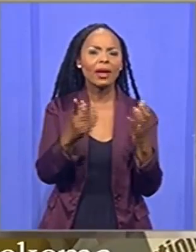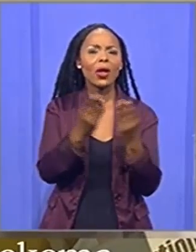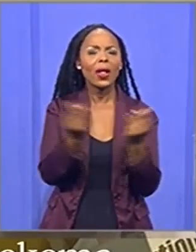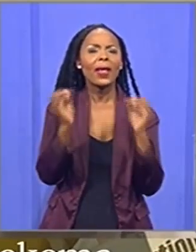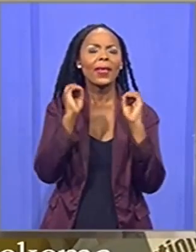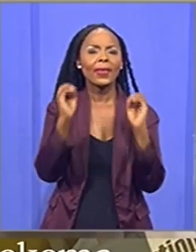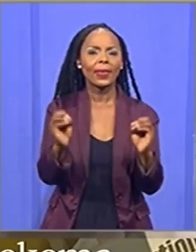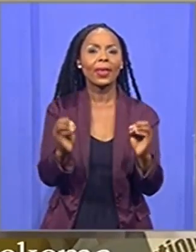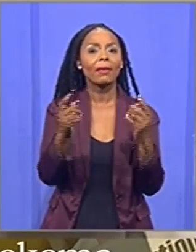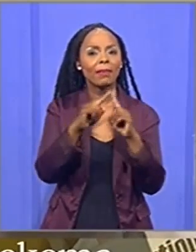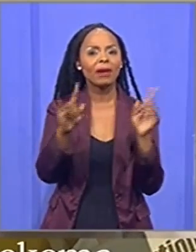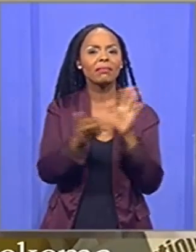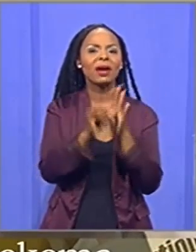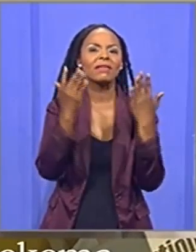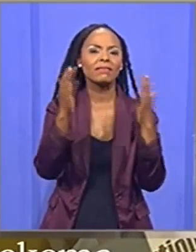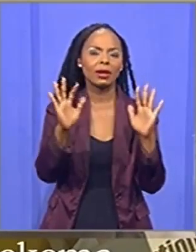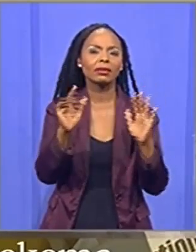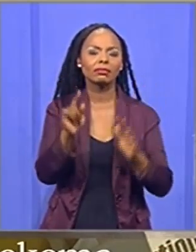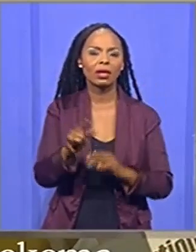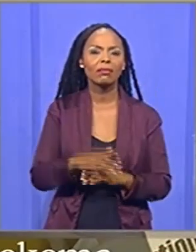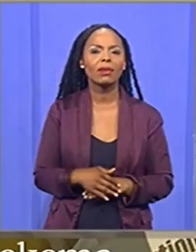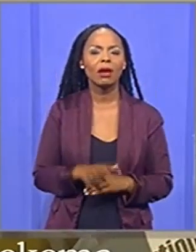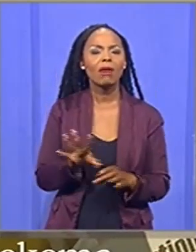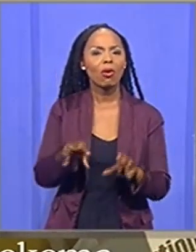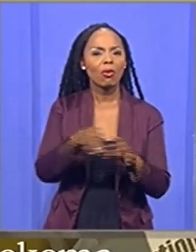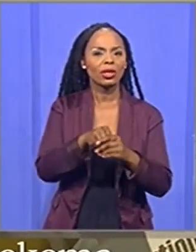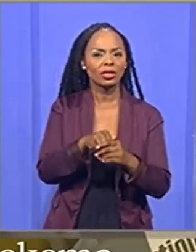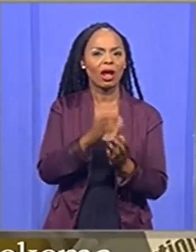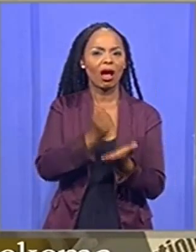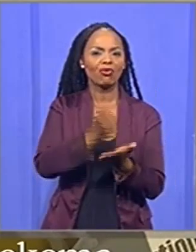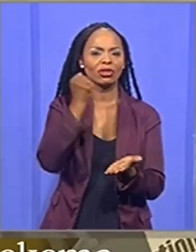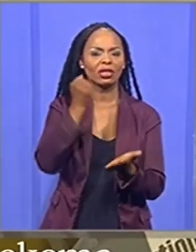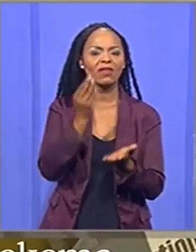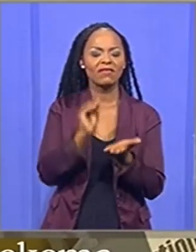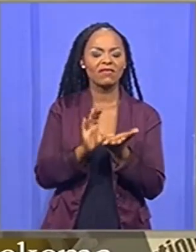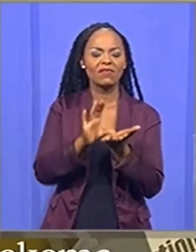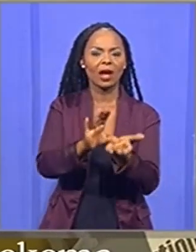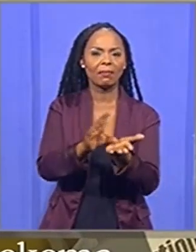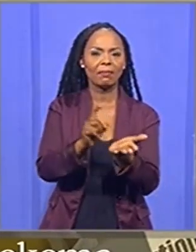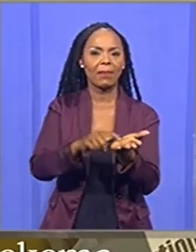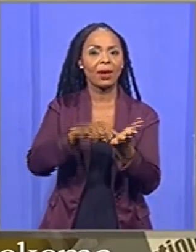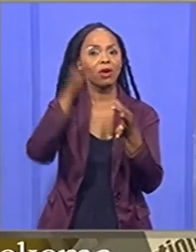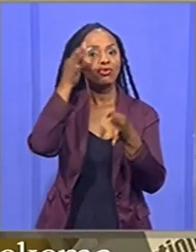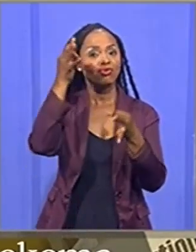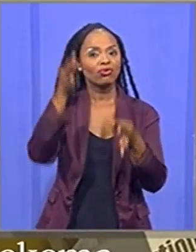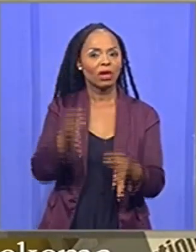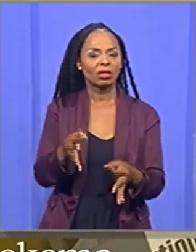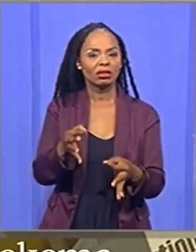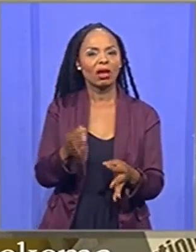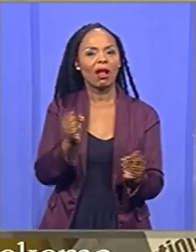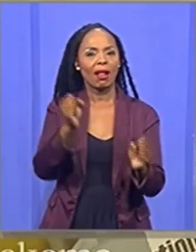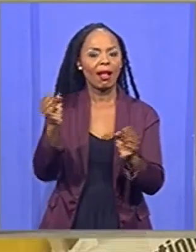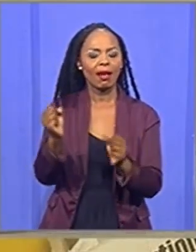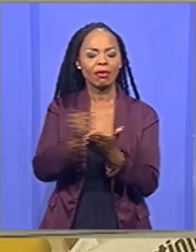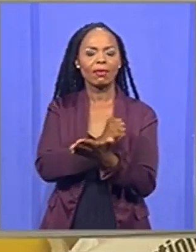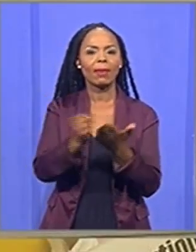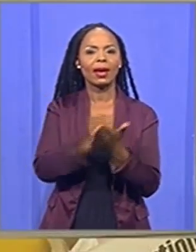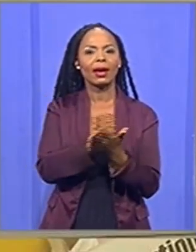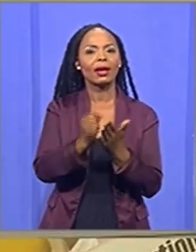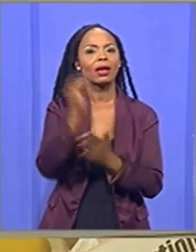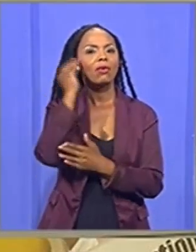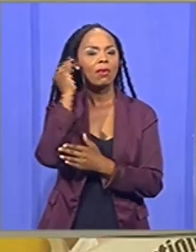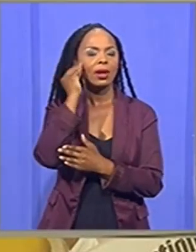better prepared on accommodation, accreditation, funding decisions, exchange of registration data,